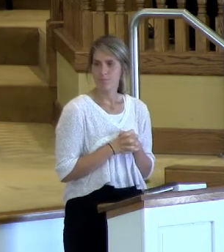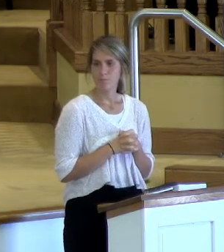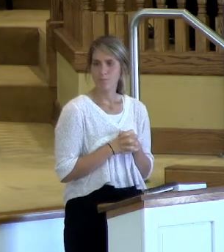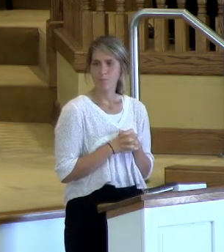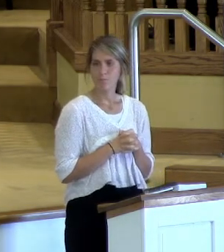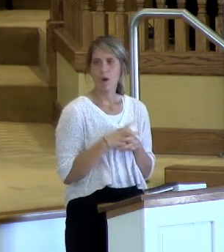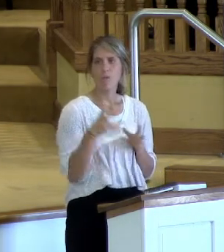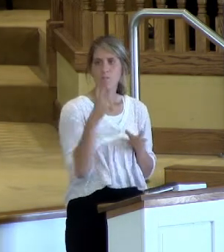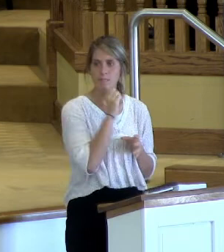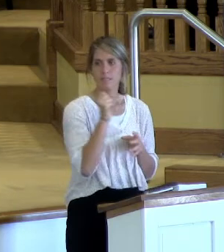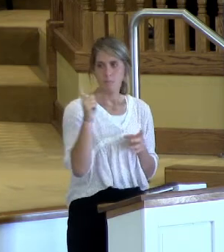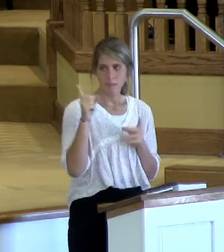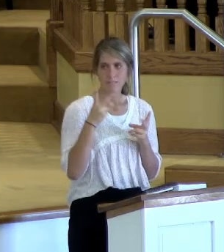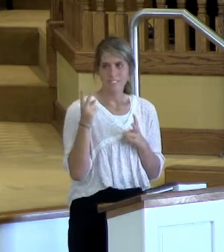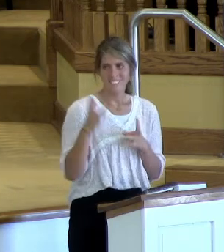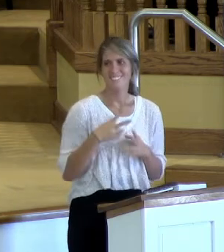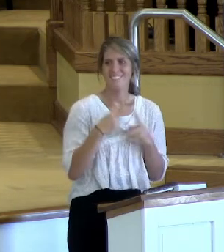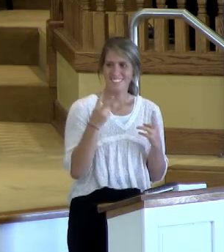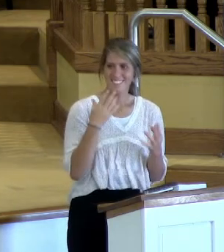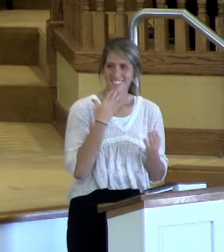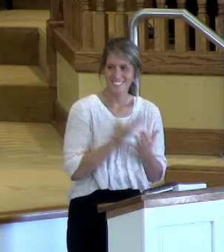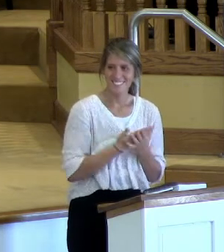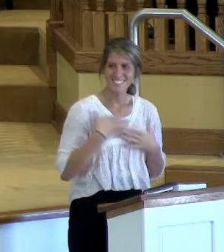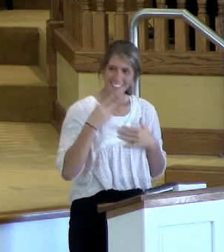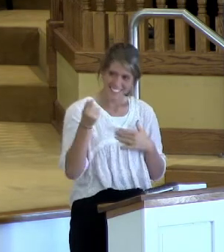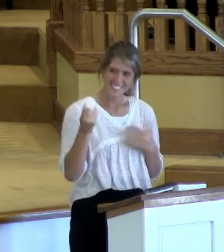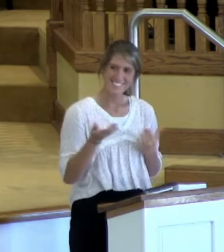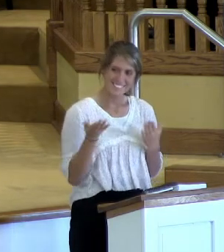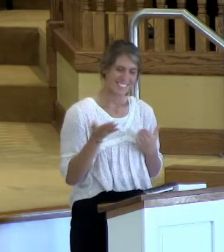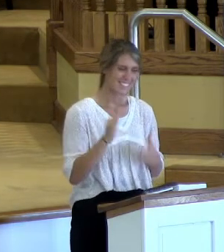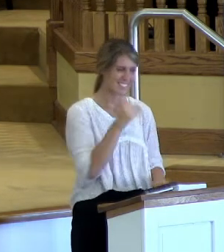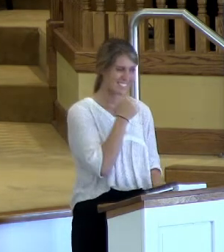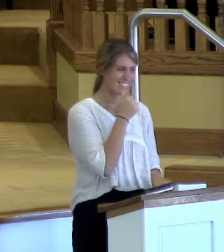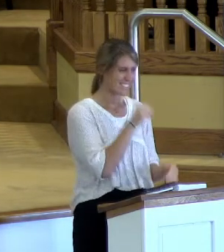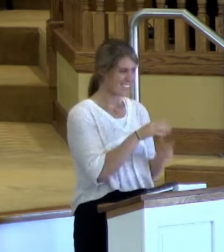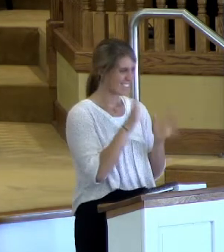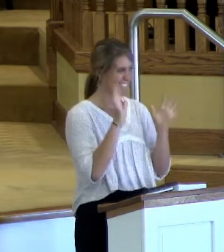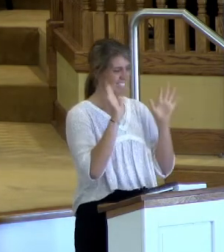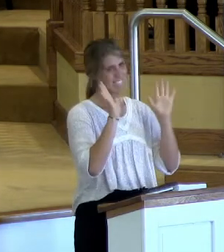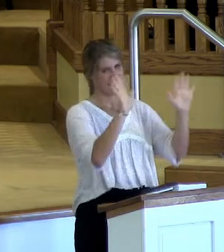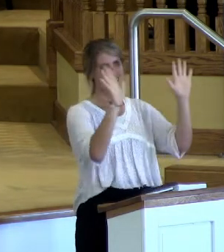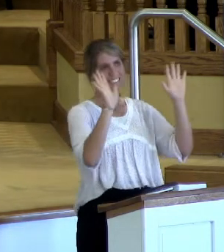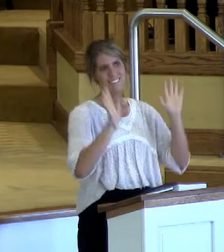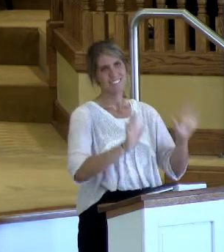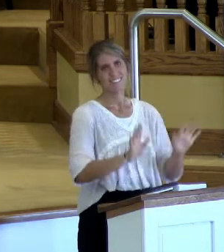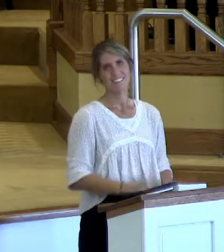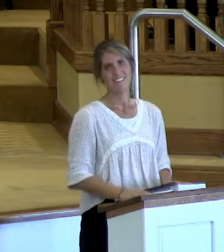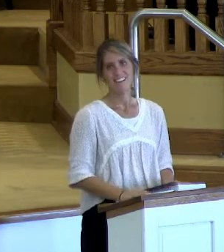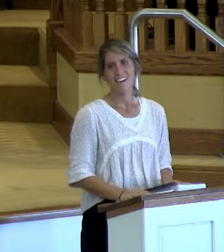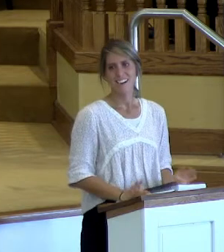Oh, visitor here by Jedi. Very good, very good. Well, we're glad you're here. Fantastic.